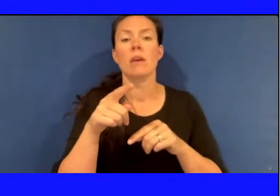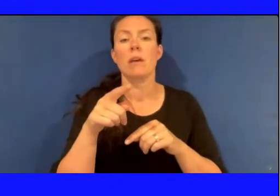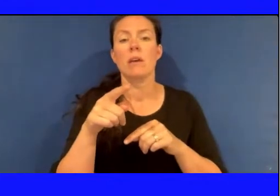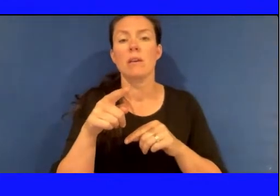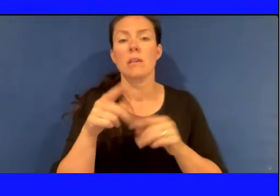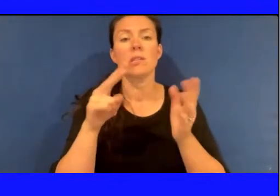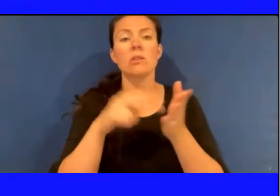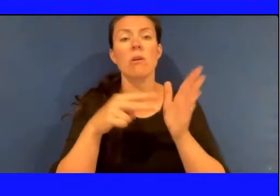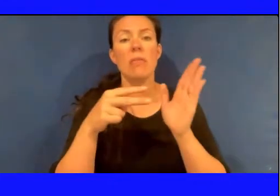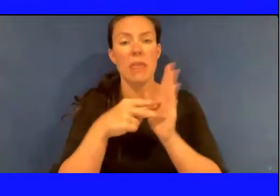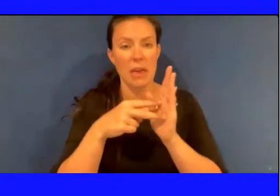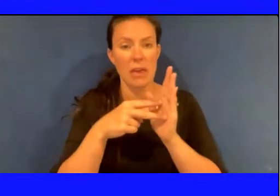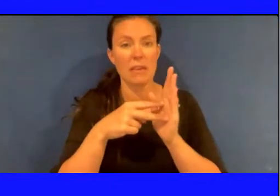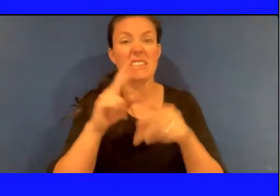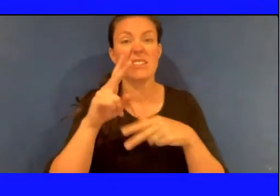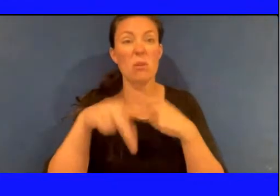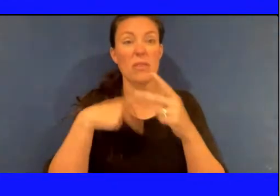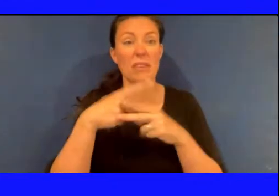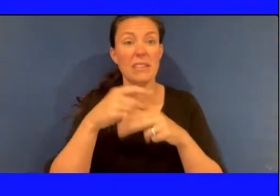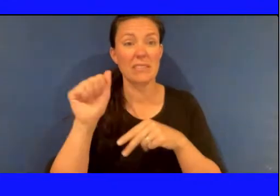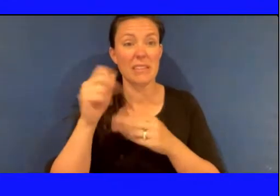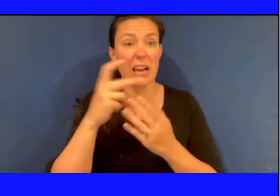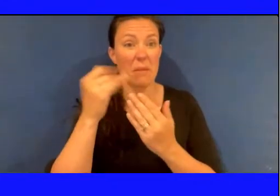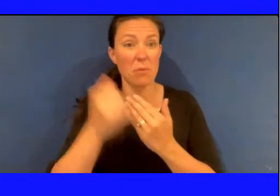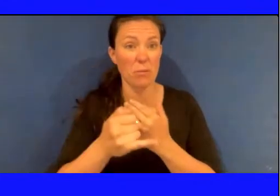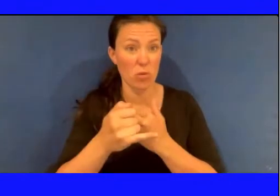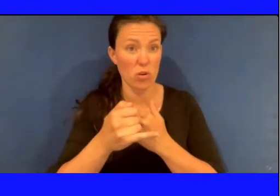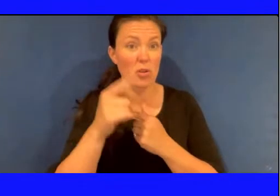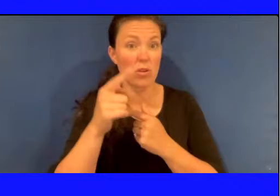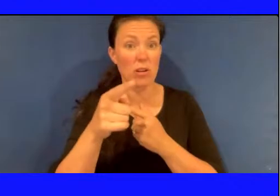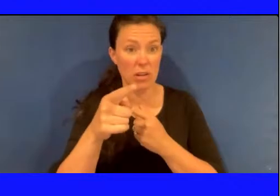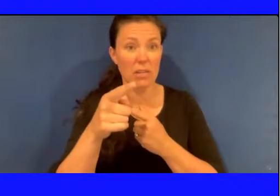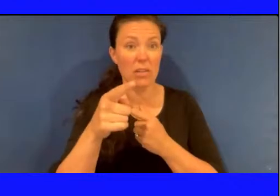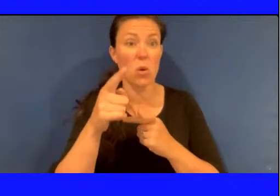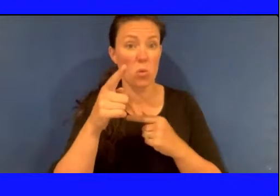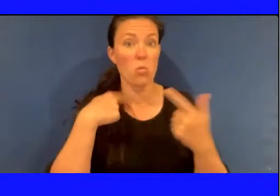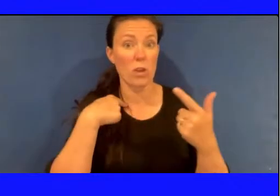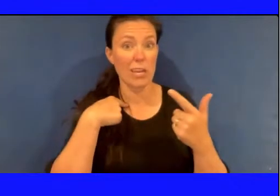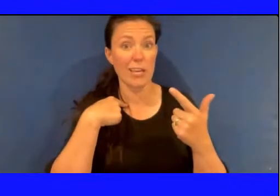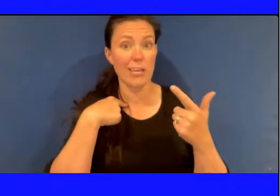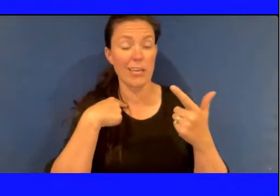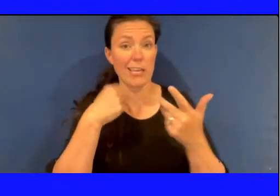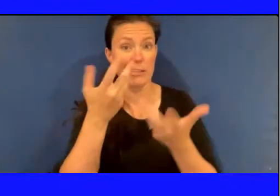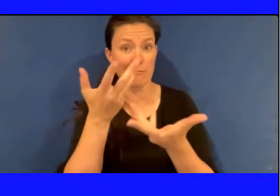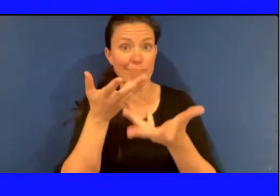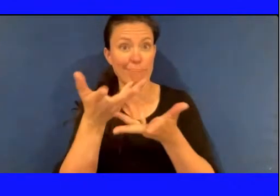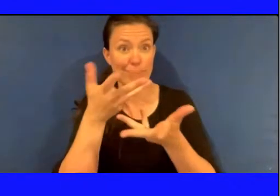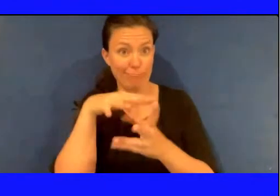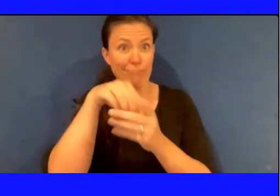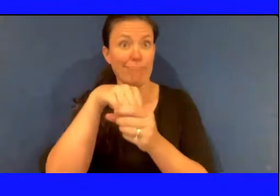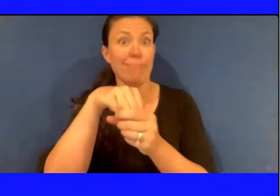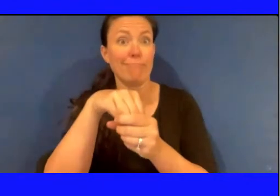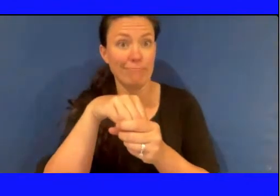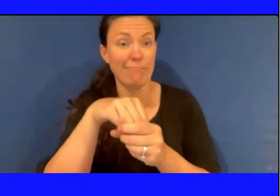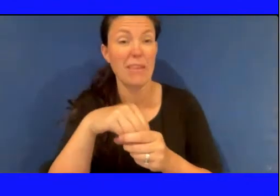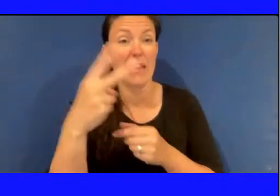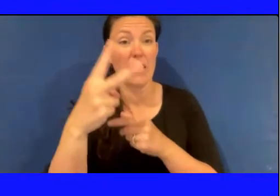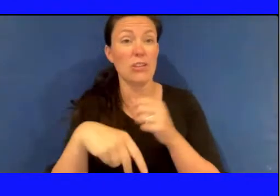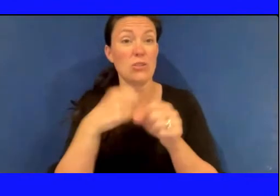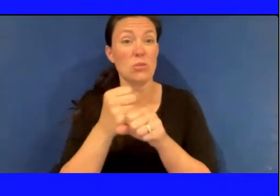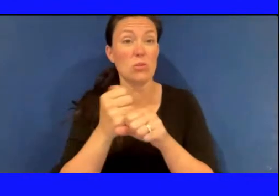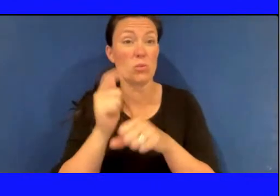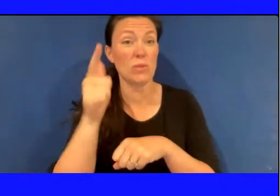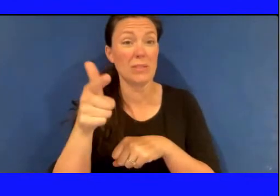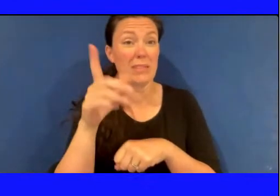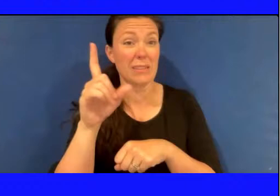we, Type A Projects, L&M, and Bronx Works responded. And in 2 years thereafter, in December